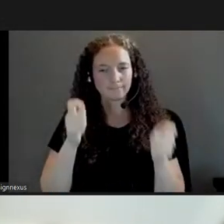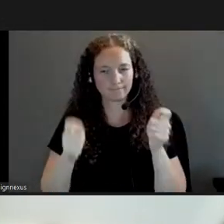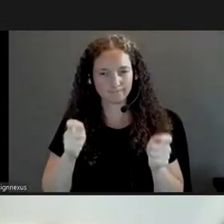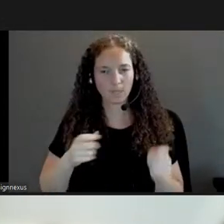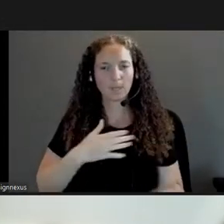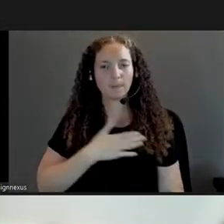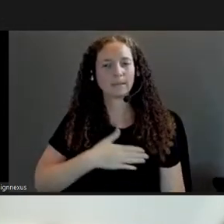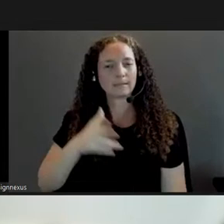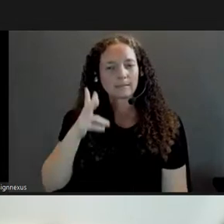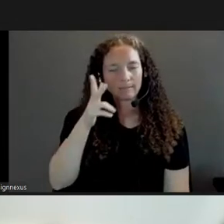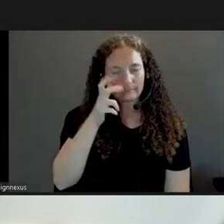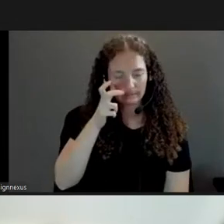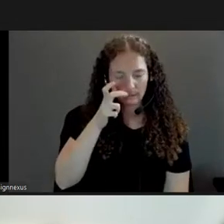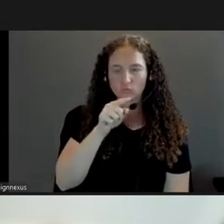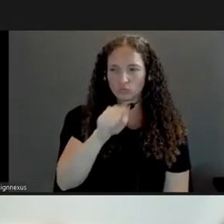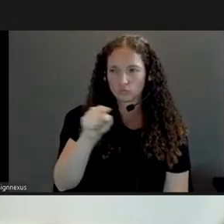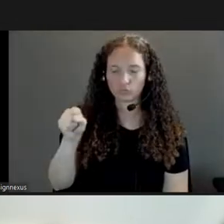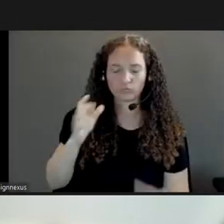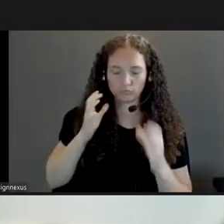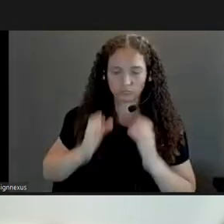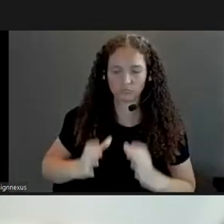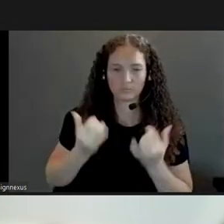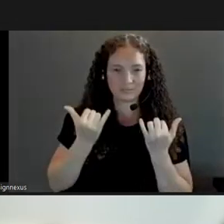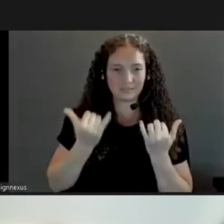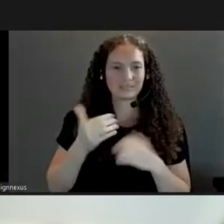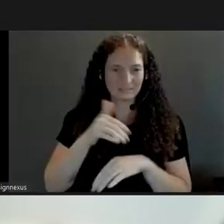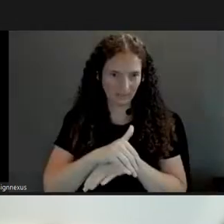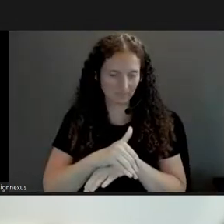for this opportunity to speak.